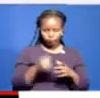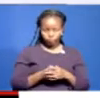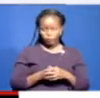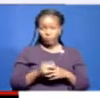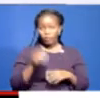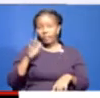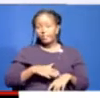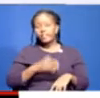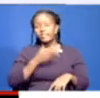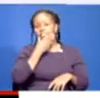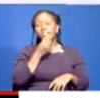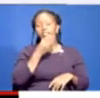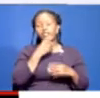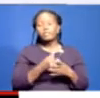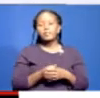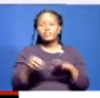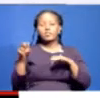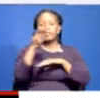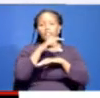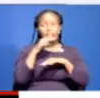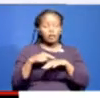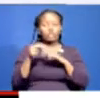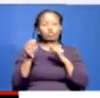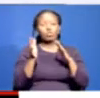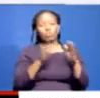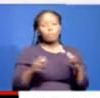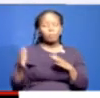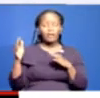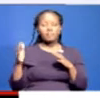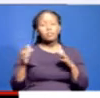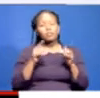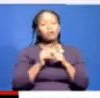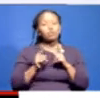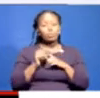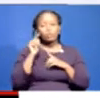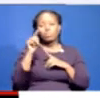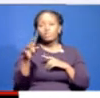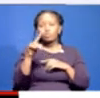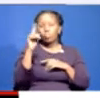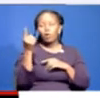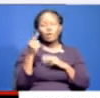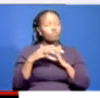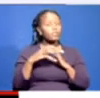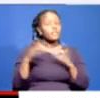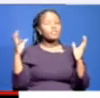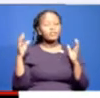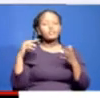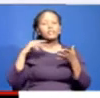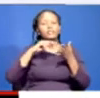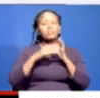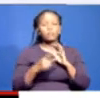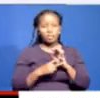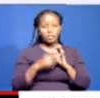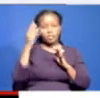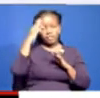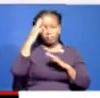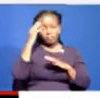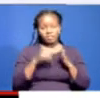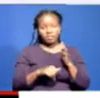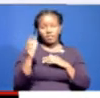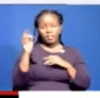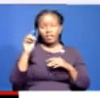the National Spatial Plan, on the other hand, is one of the flagship projects identified under the Kenya Vision